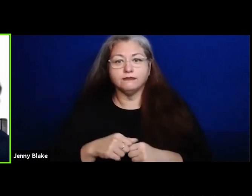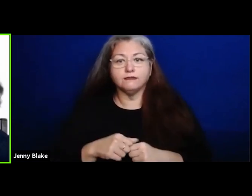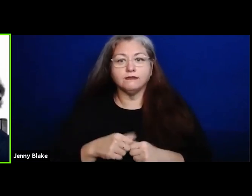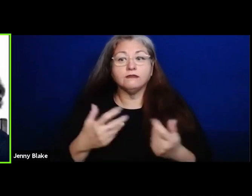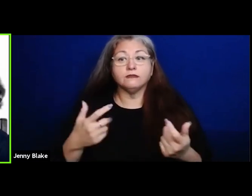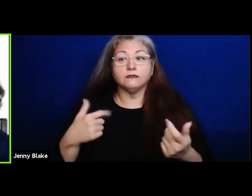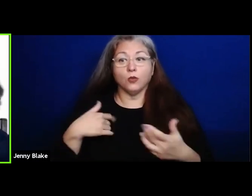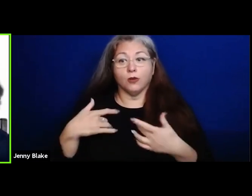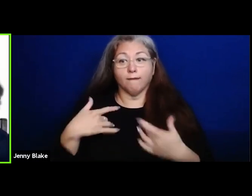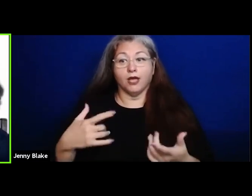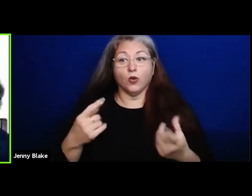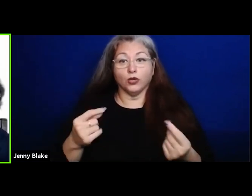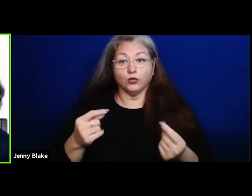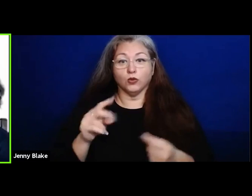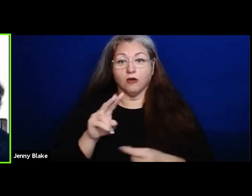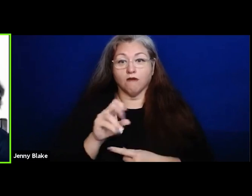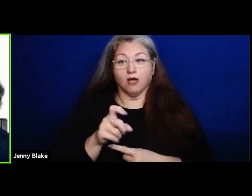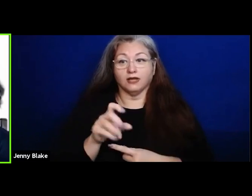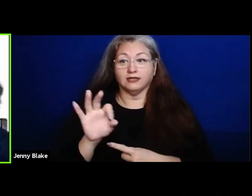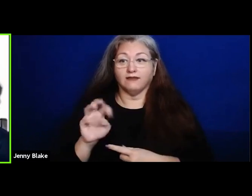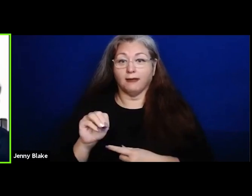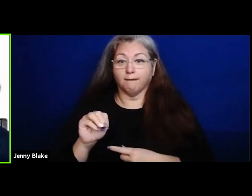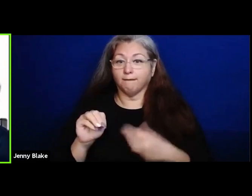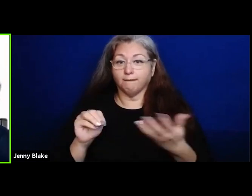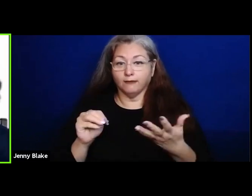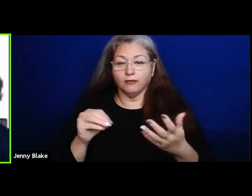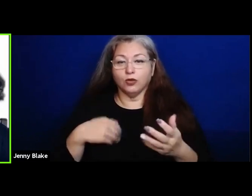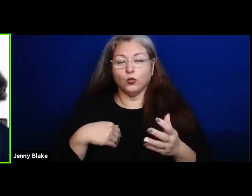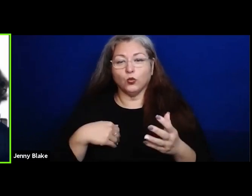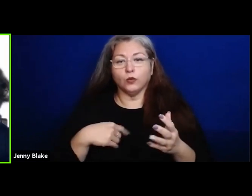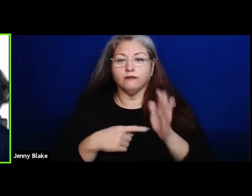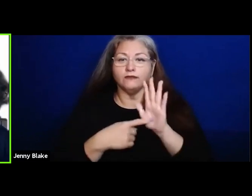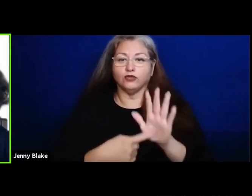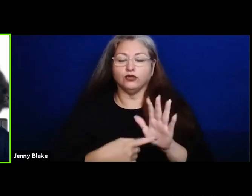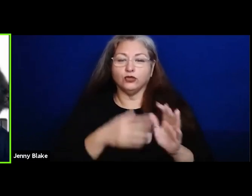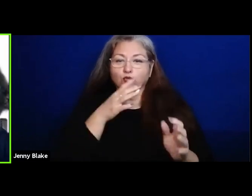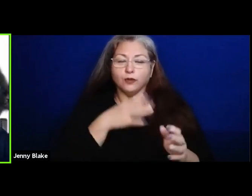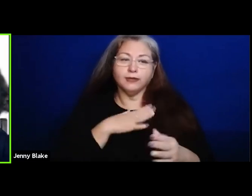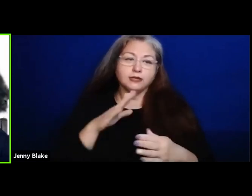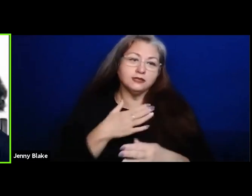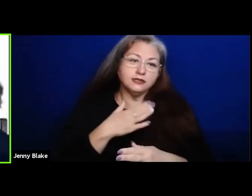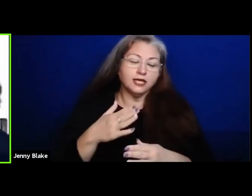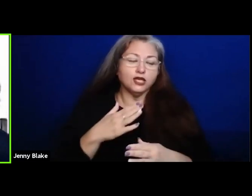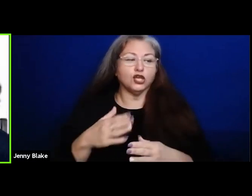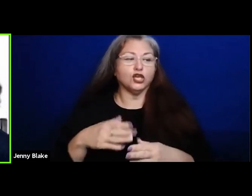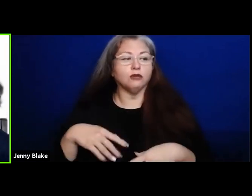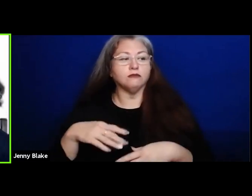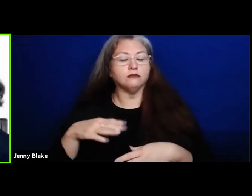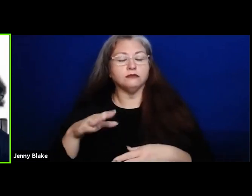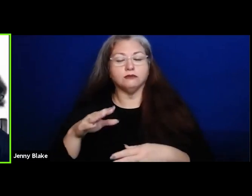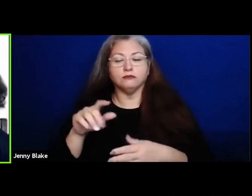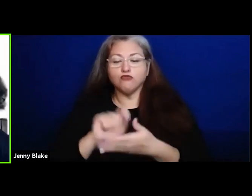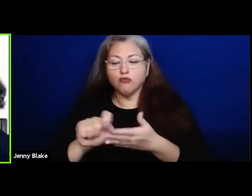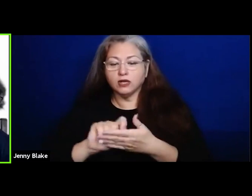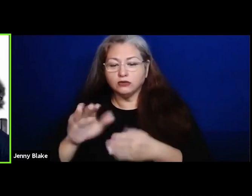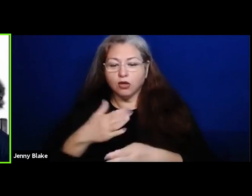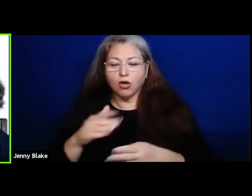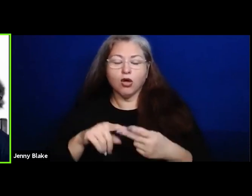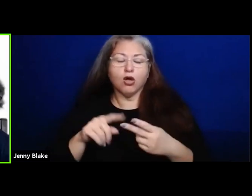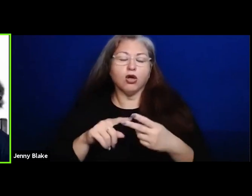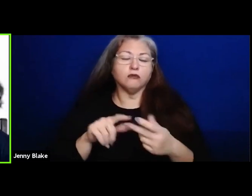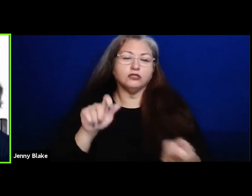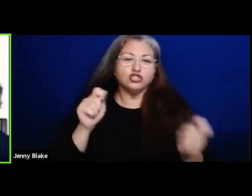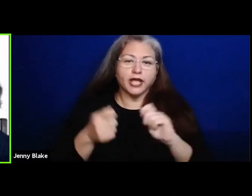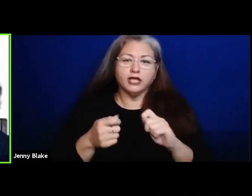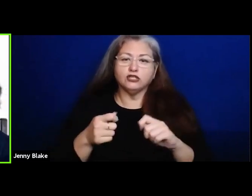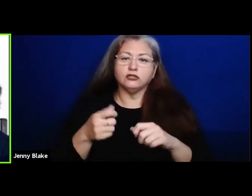with Vox Femme is we feature women singer-songwriters, artists, and change makers, social justice